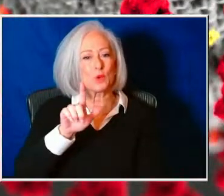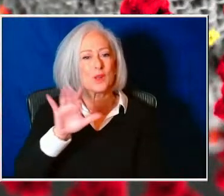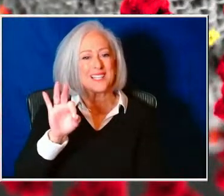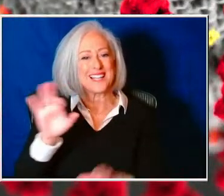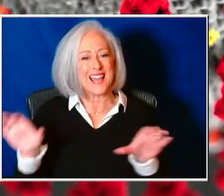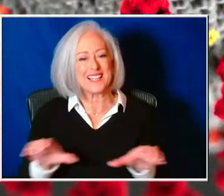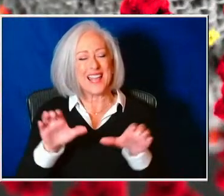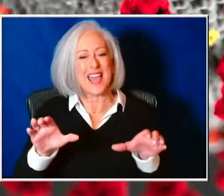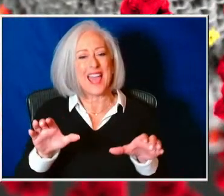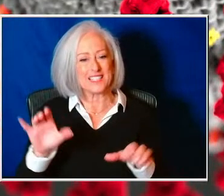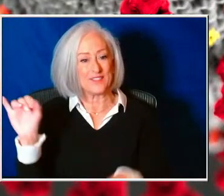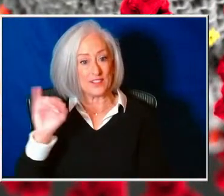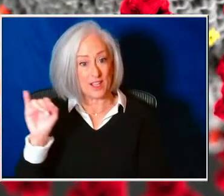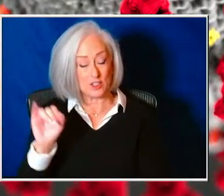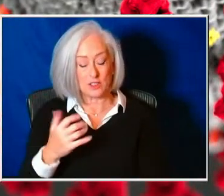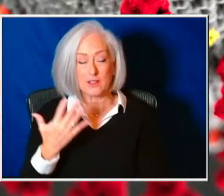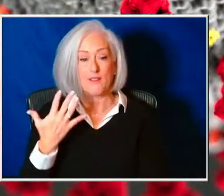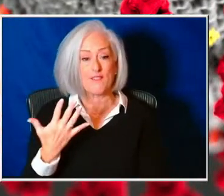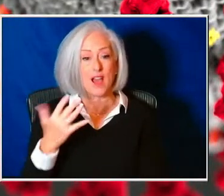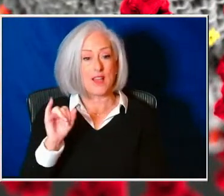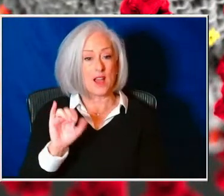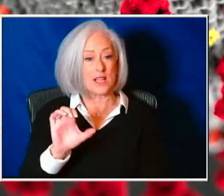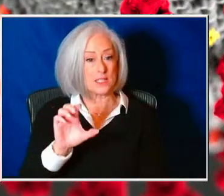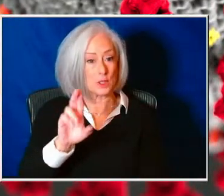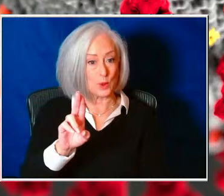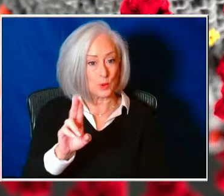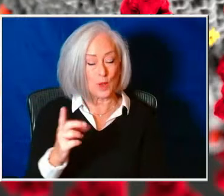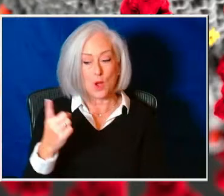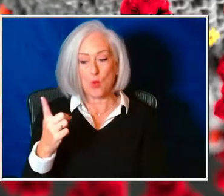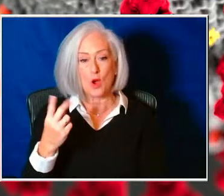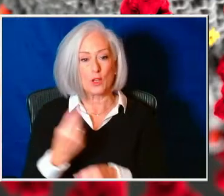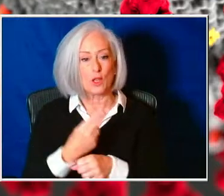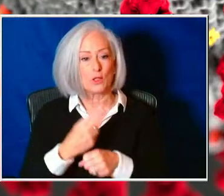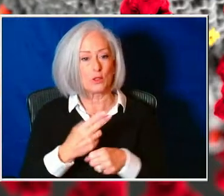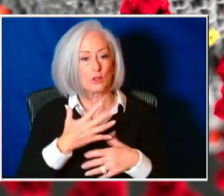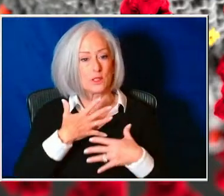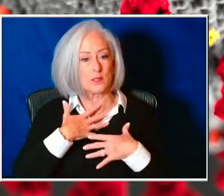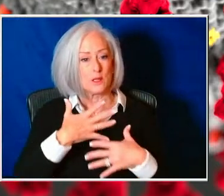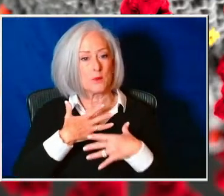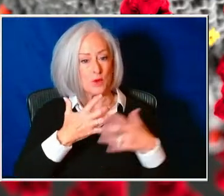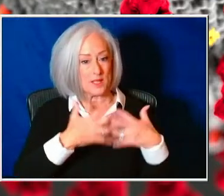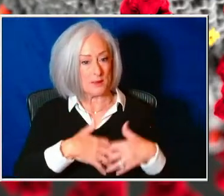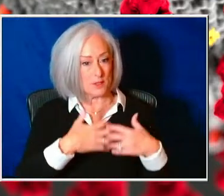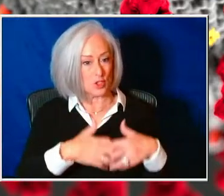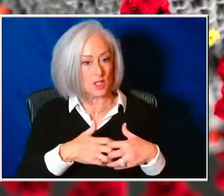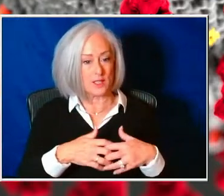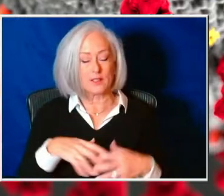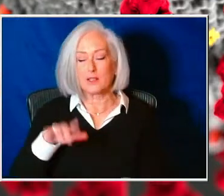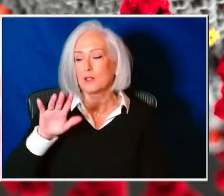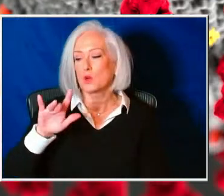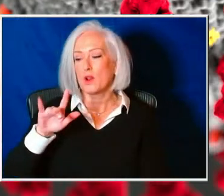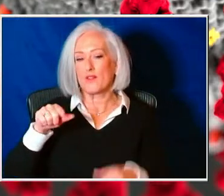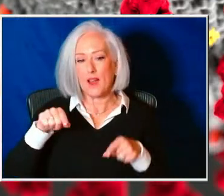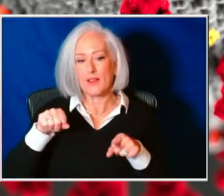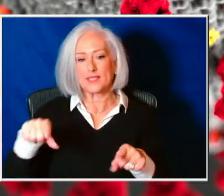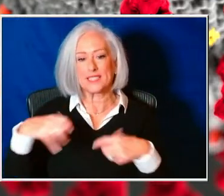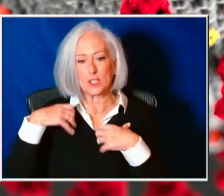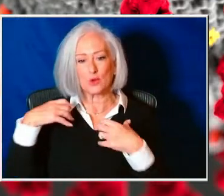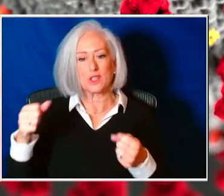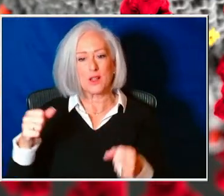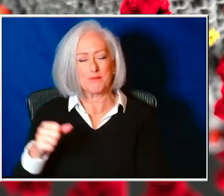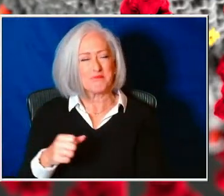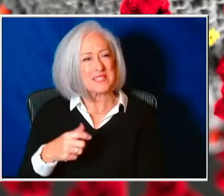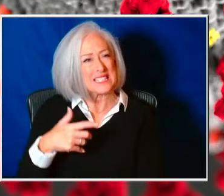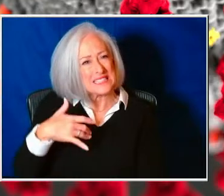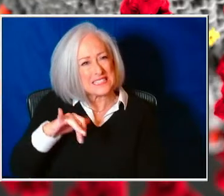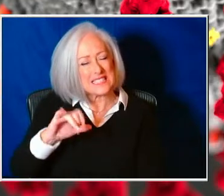5 in the ICU, 1 on the ventilator, still 25 in that recovery period as well. So still fairly high. Hopefully